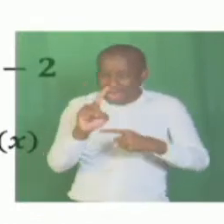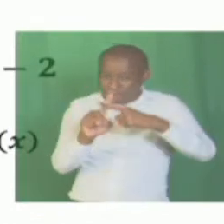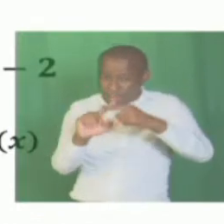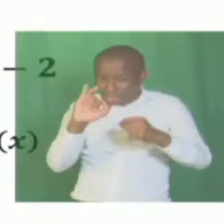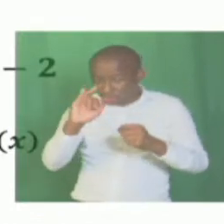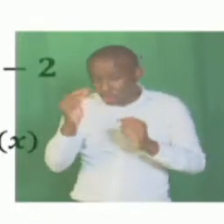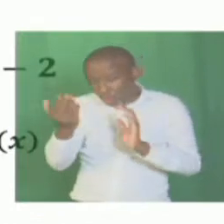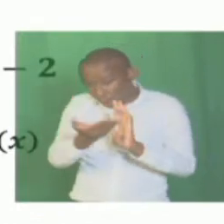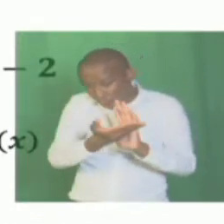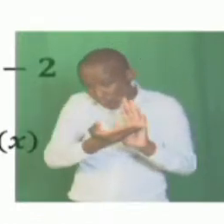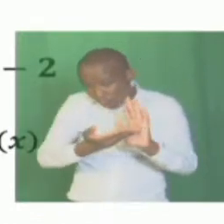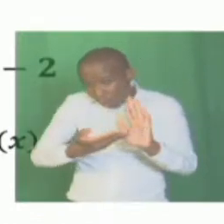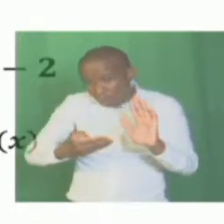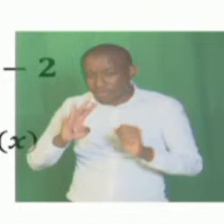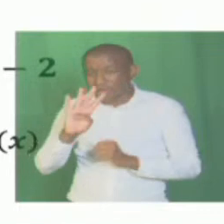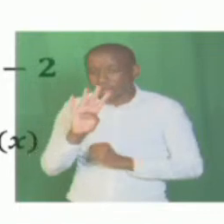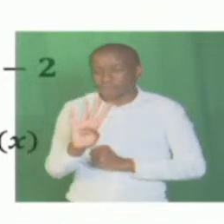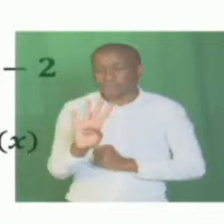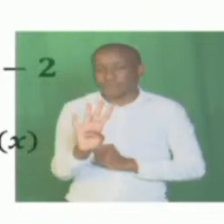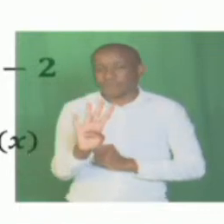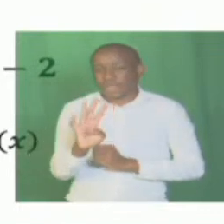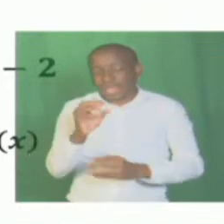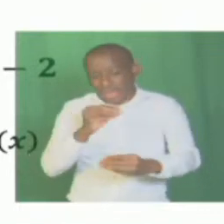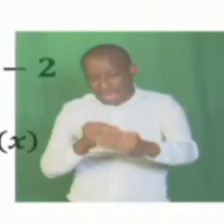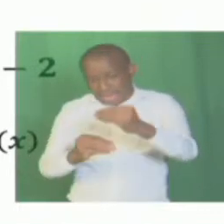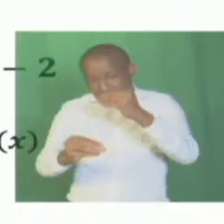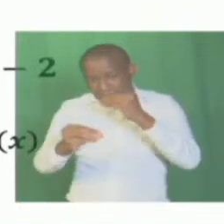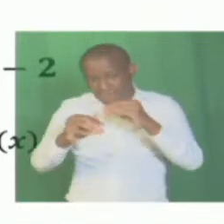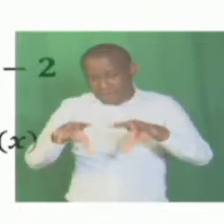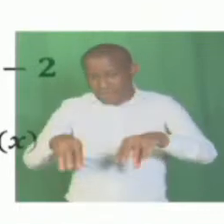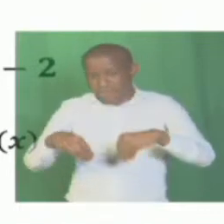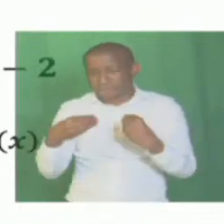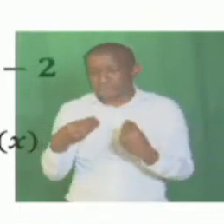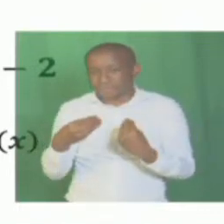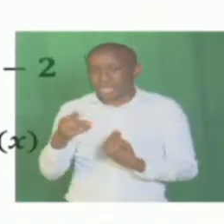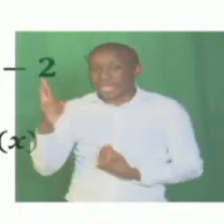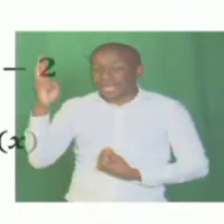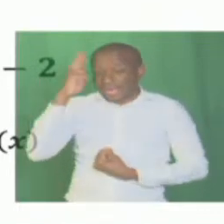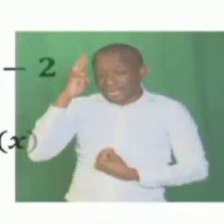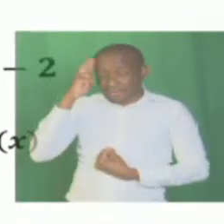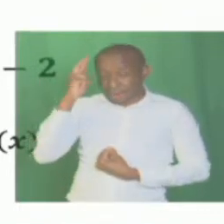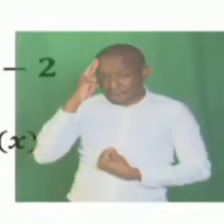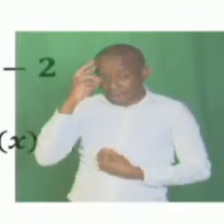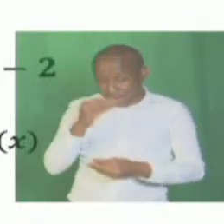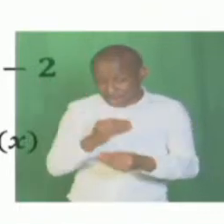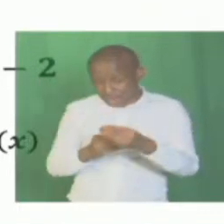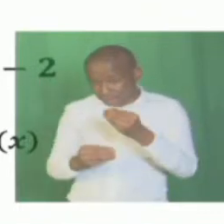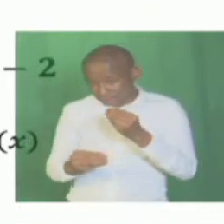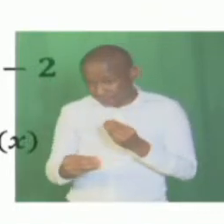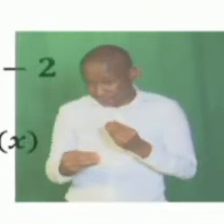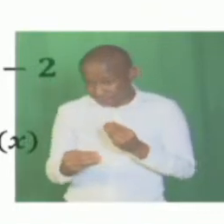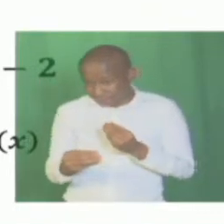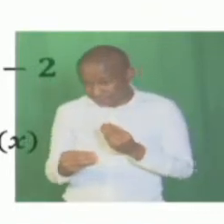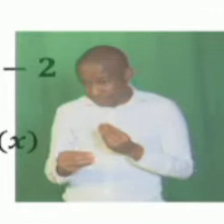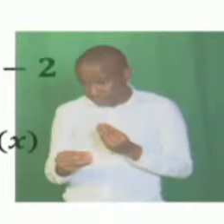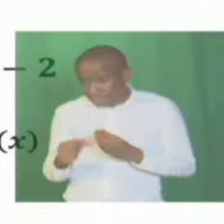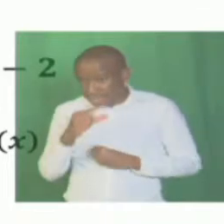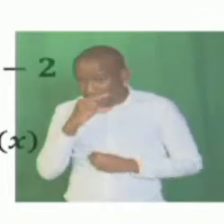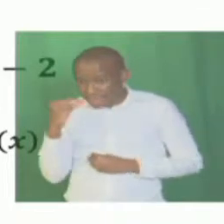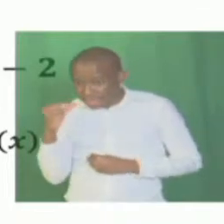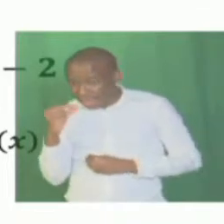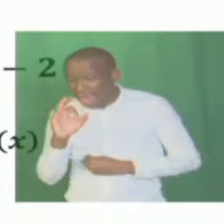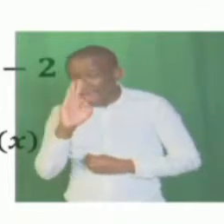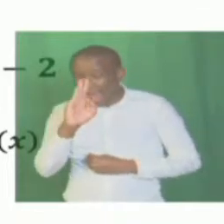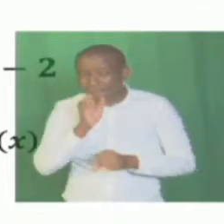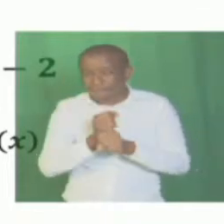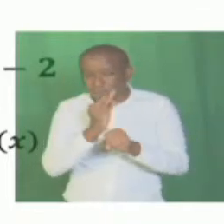over 4. So that is how we find an inverse. And remember, an inverse, here is the name of our function. It's